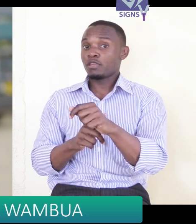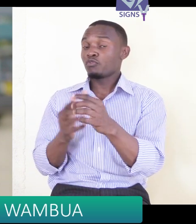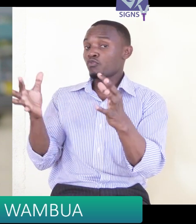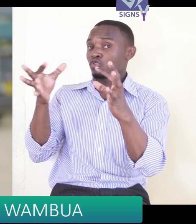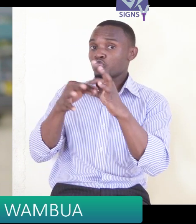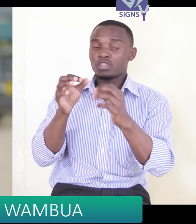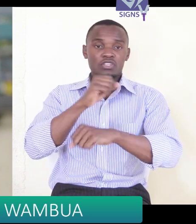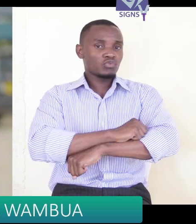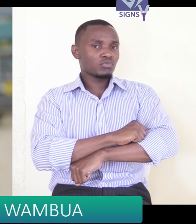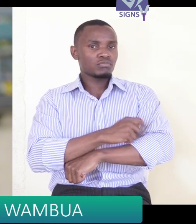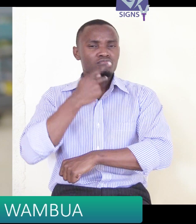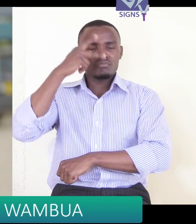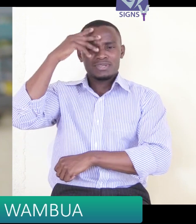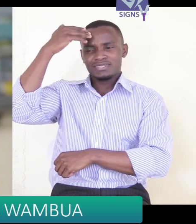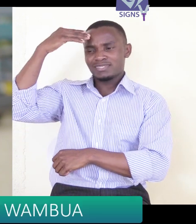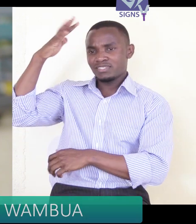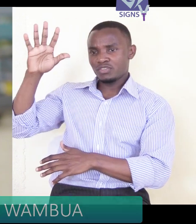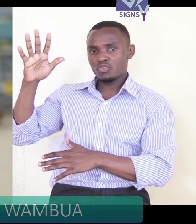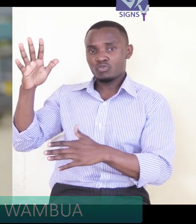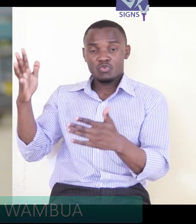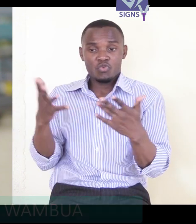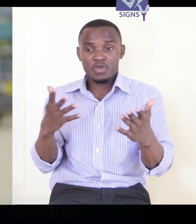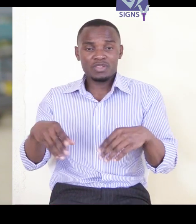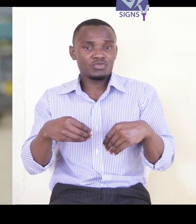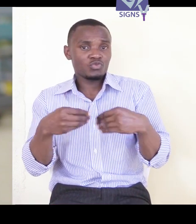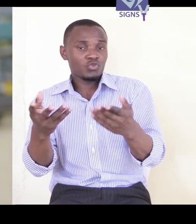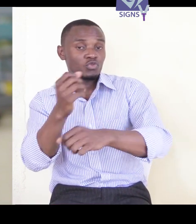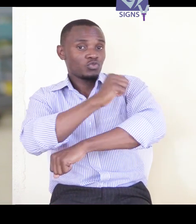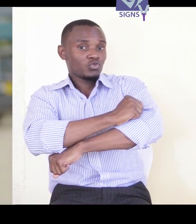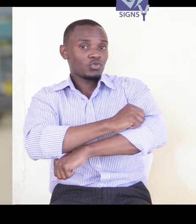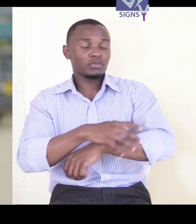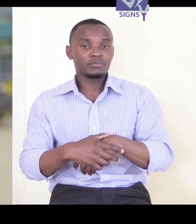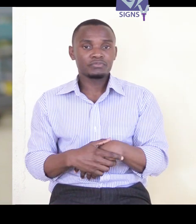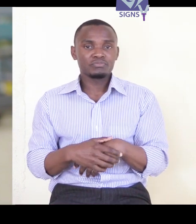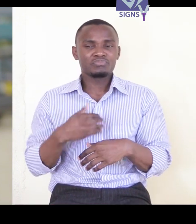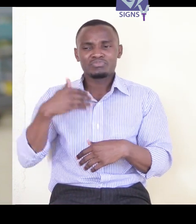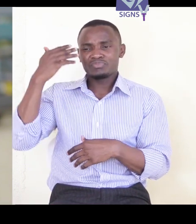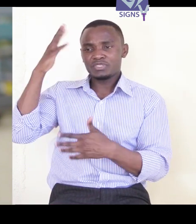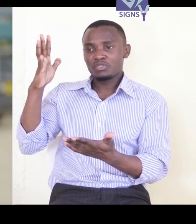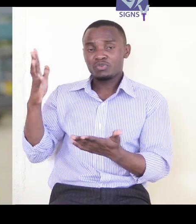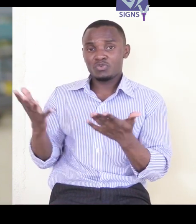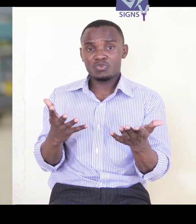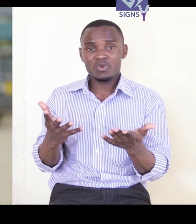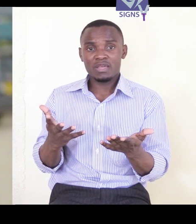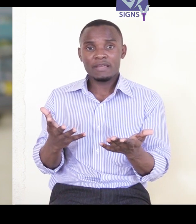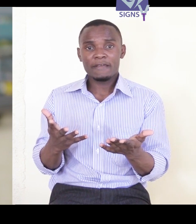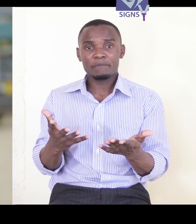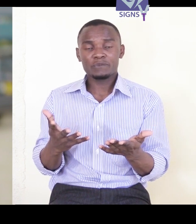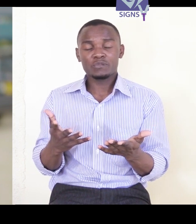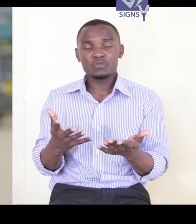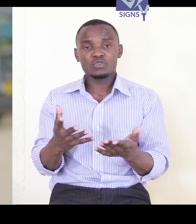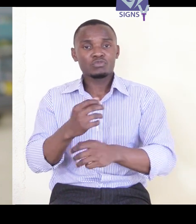school. My parents did not know exactly where to take me. They didn't know where children who are visually impaired can go to